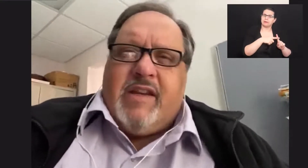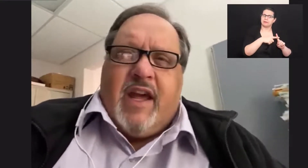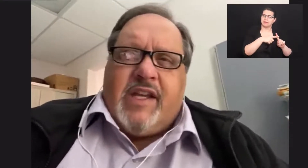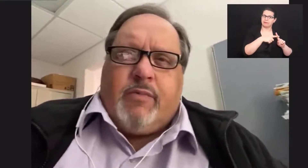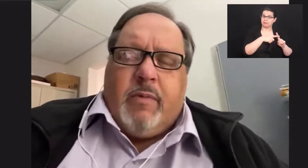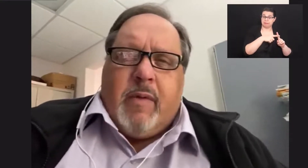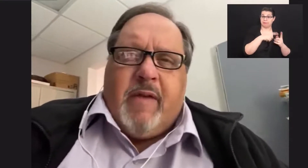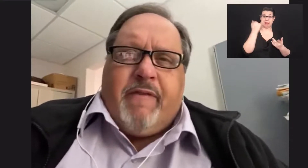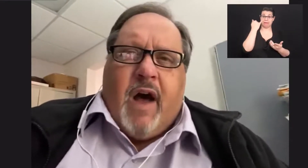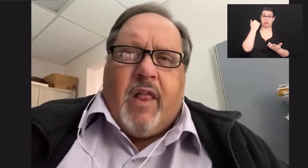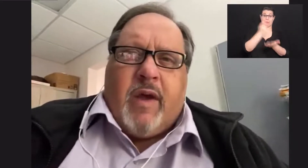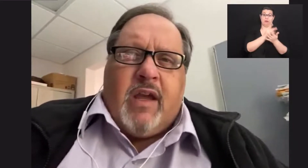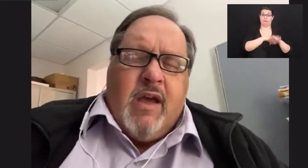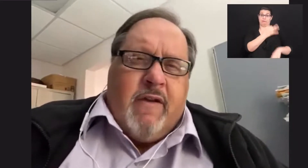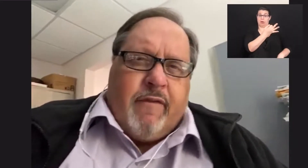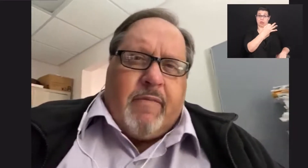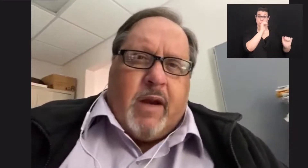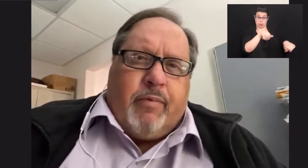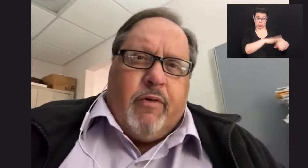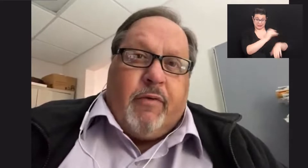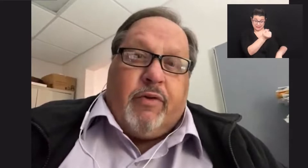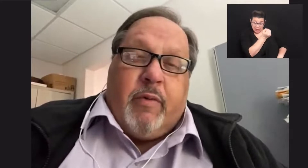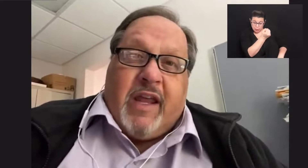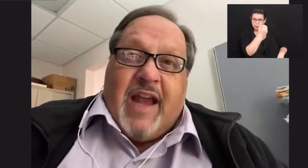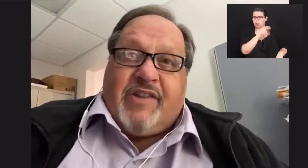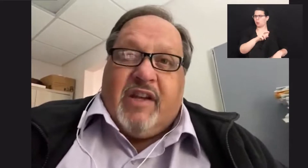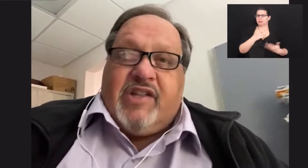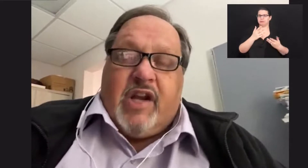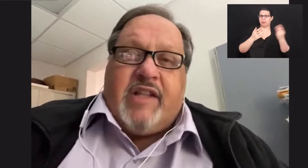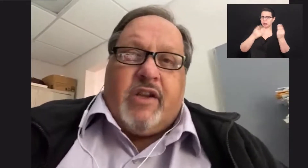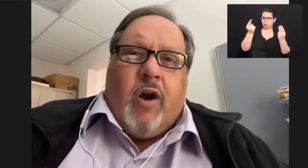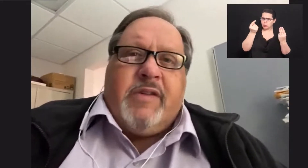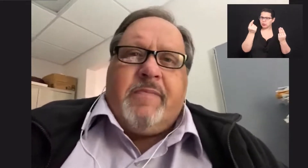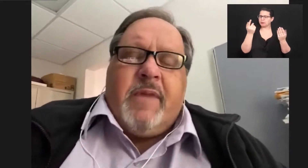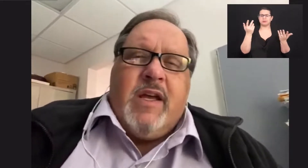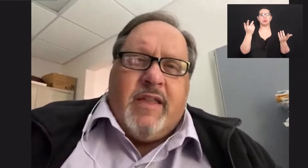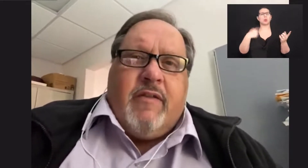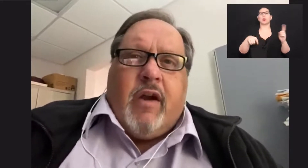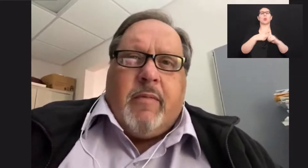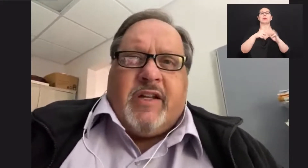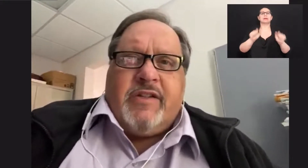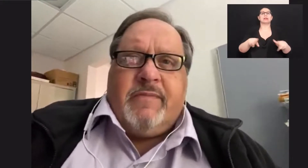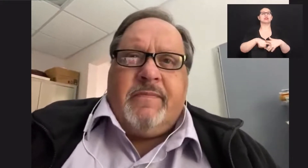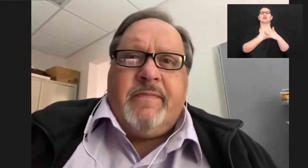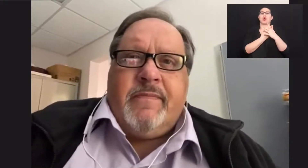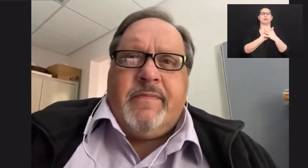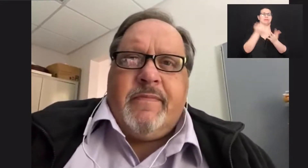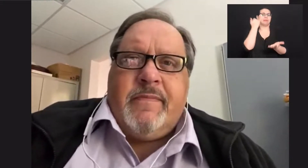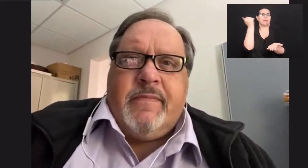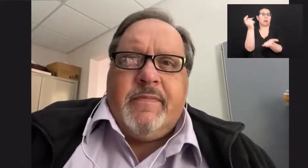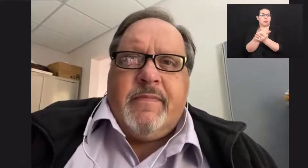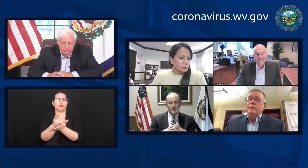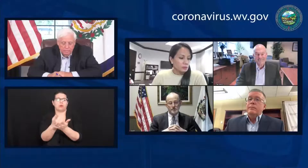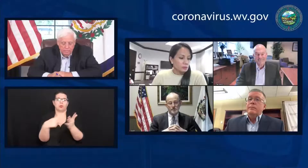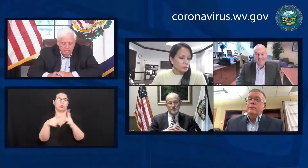thing? How many days would we be following from that approval till we can actually get shots in arms? Thank you very much.